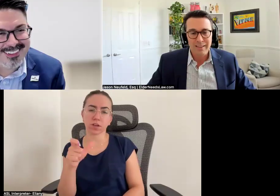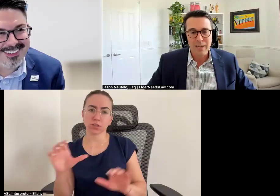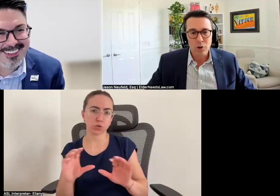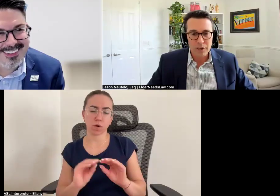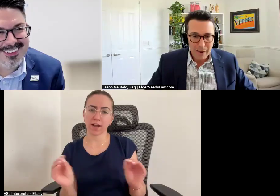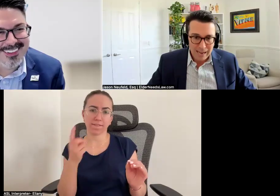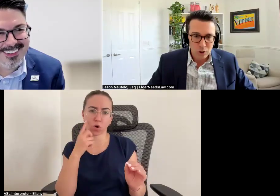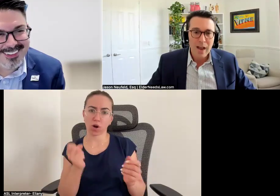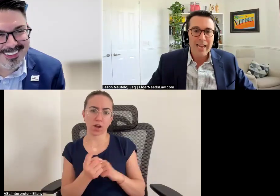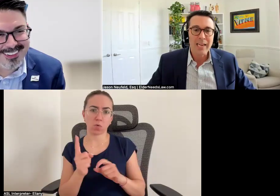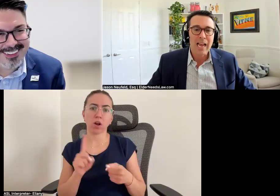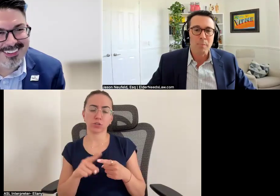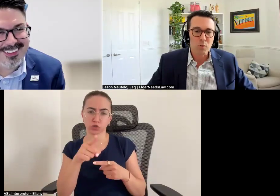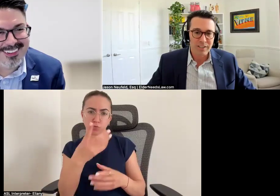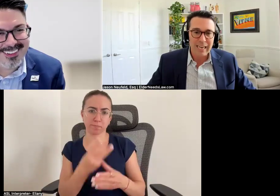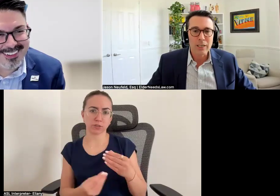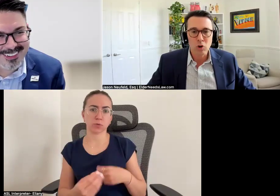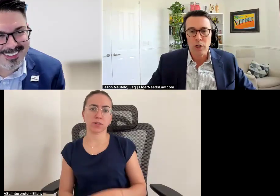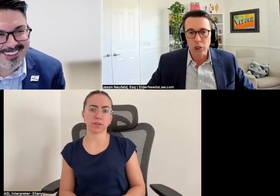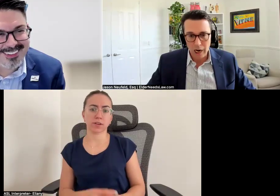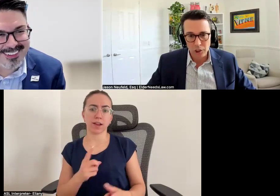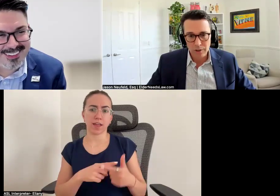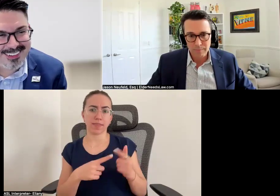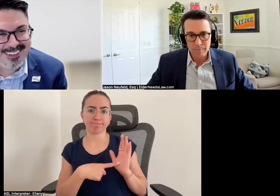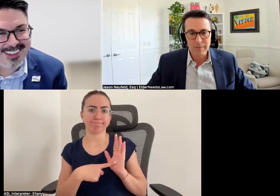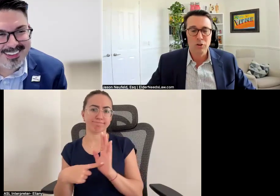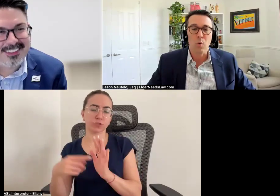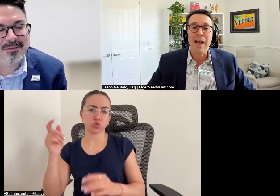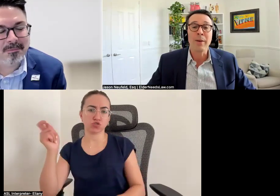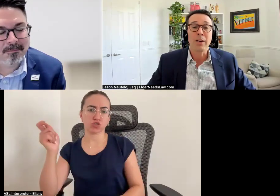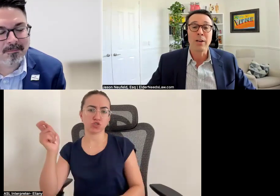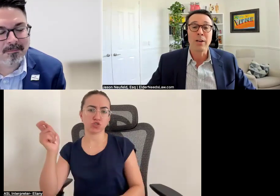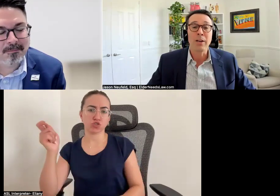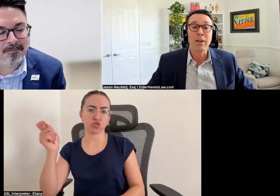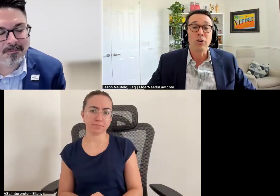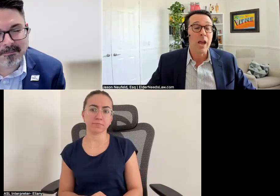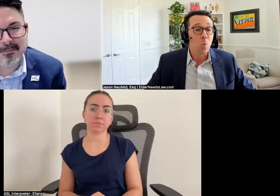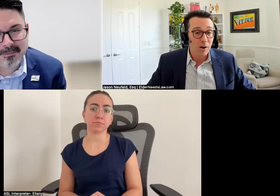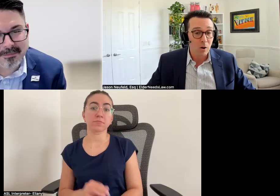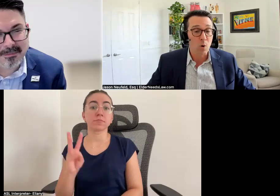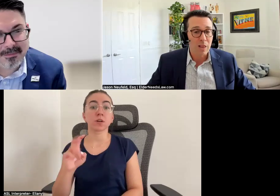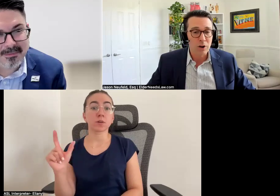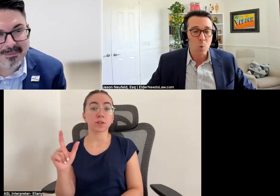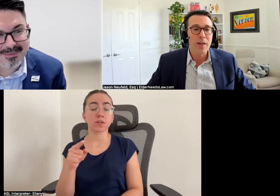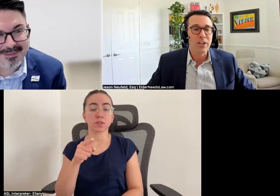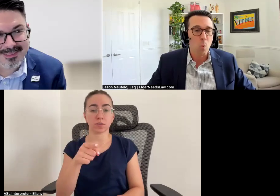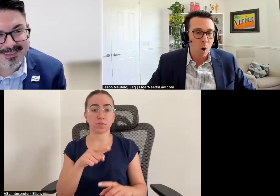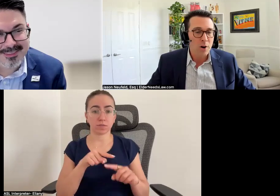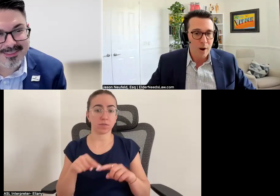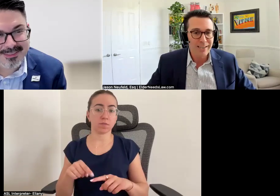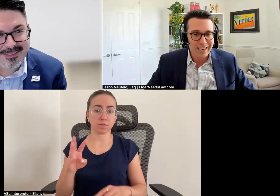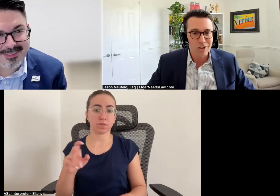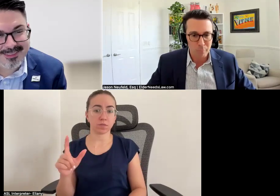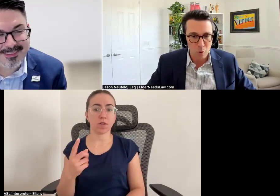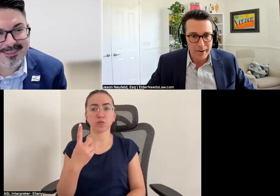anybody until you pass away and present it to a judge. So that means a will, when you're reliant on a will, that is a